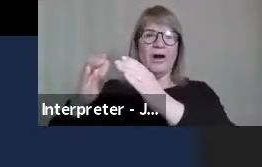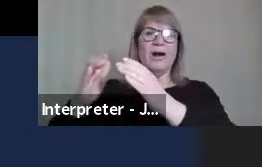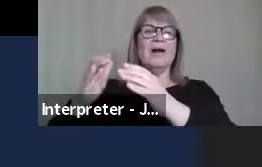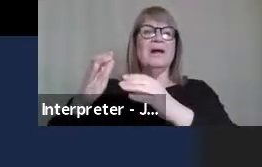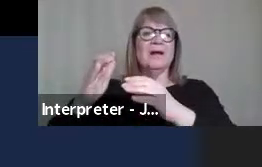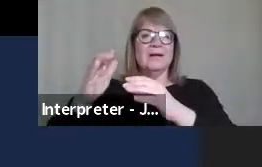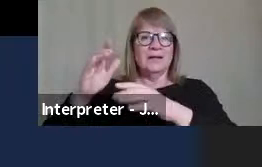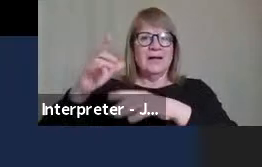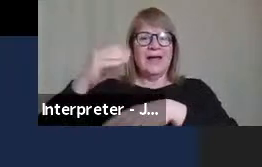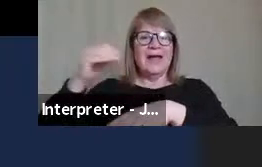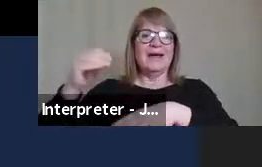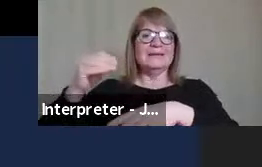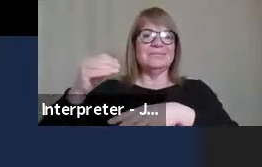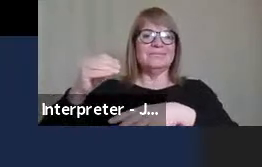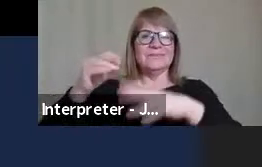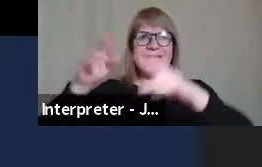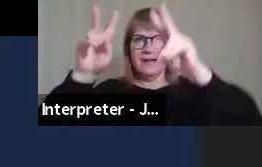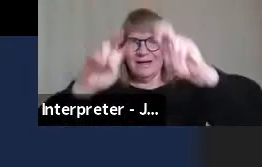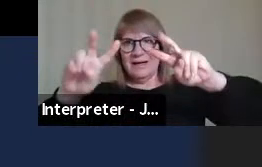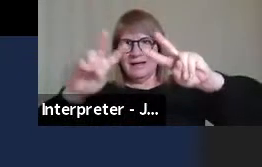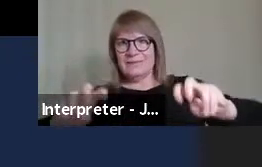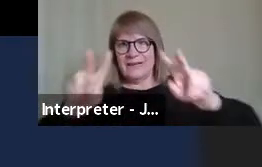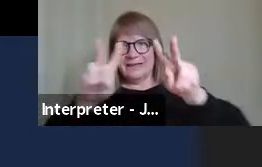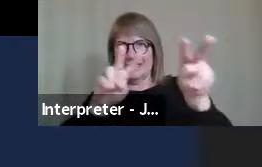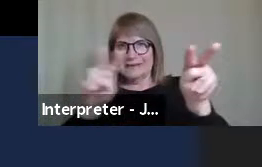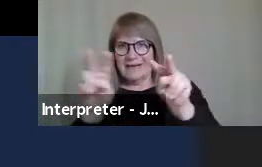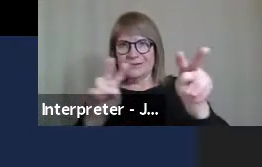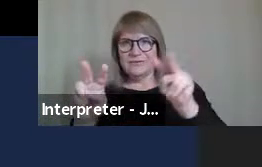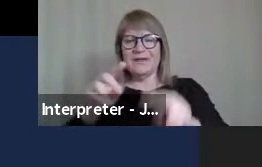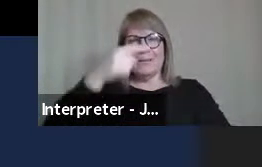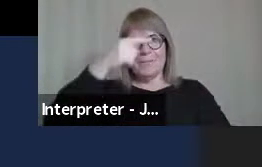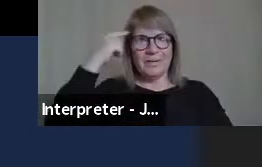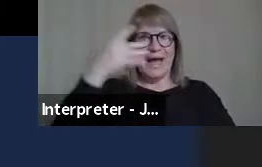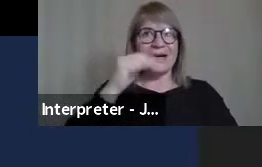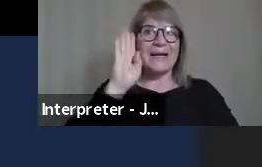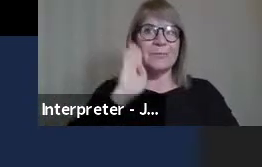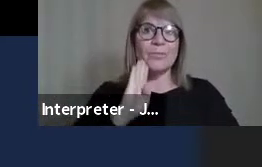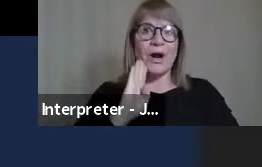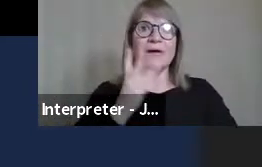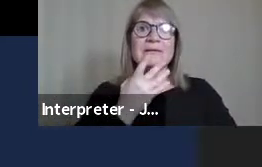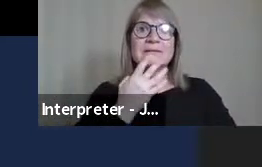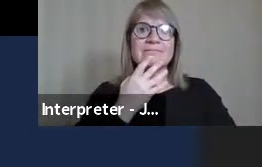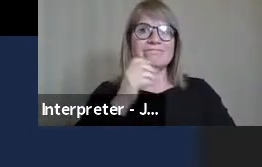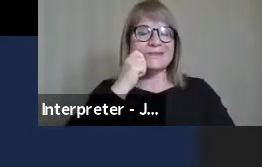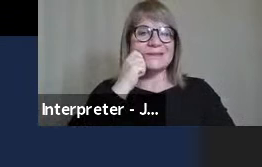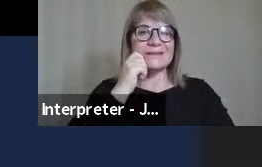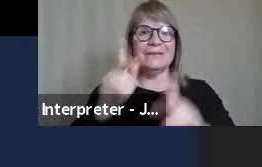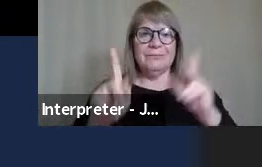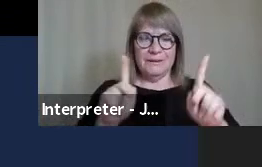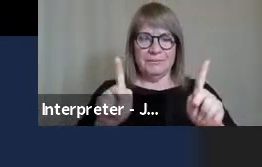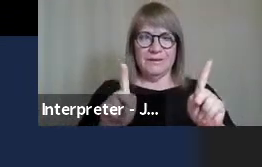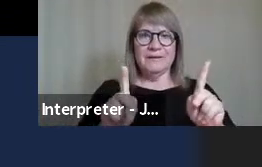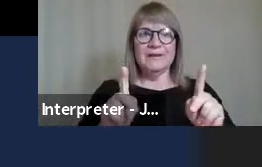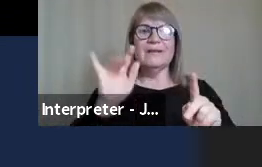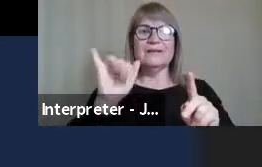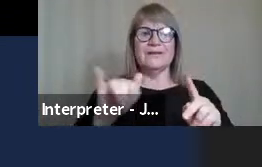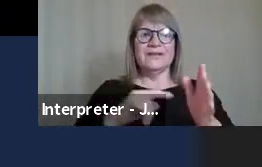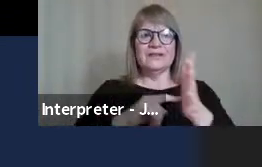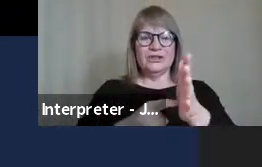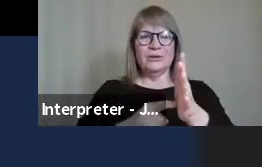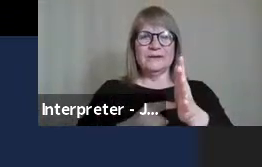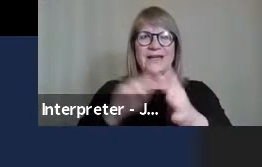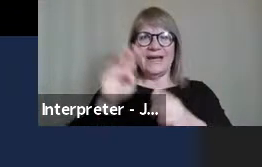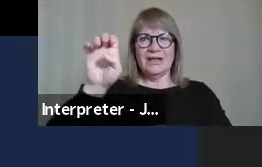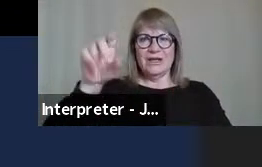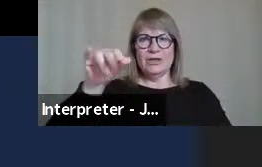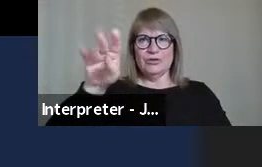and indigenous people so that's also another element to this relationship this historical relationship between eugenics and anti-black racism